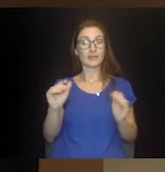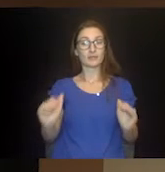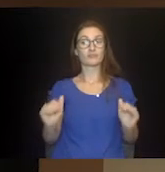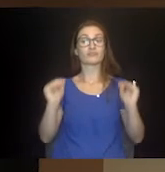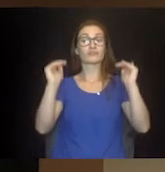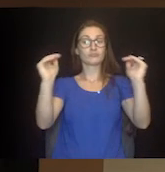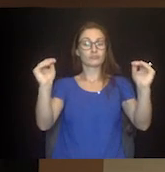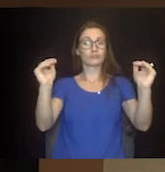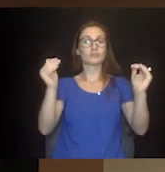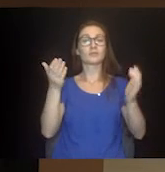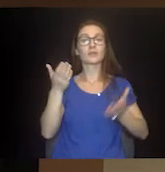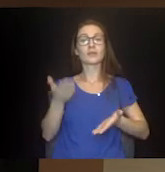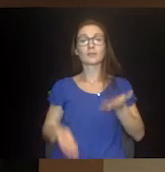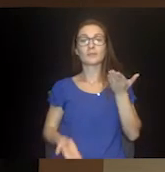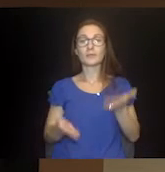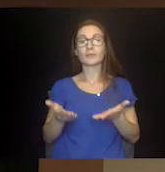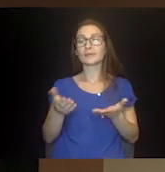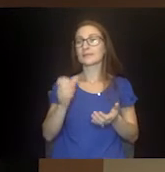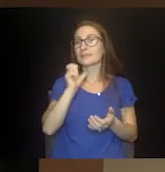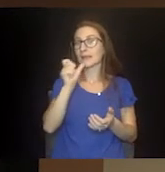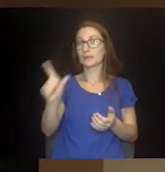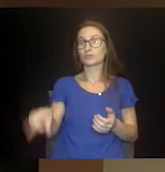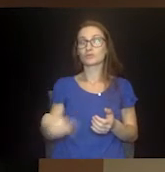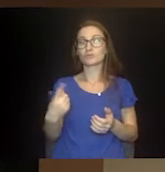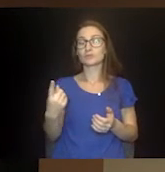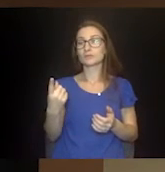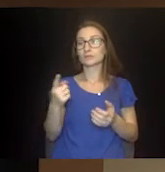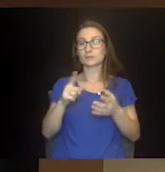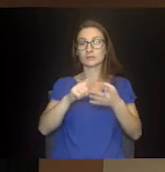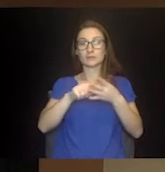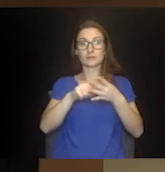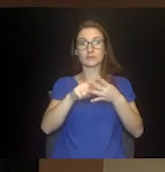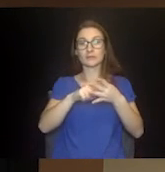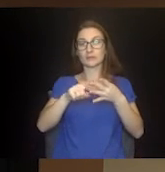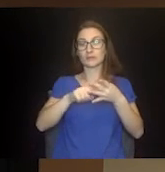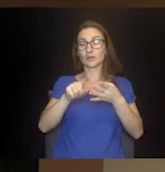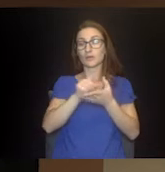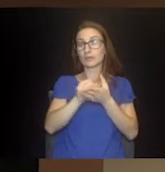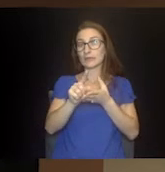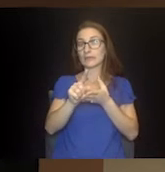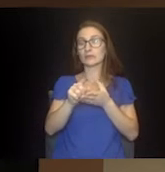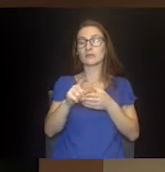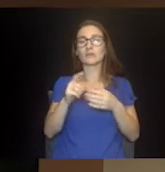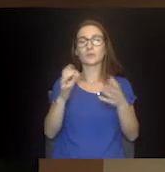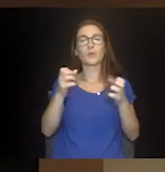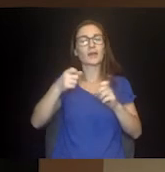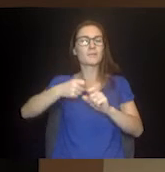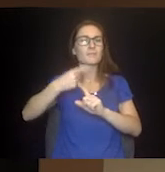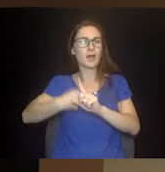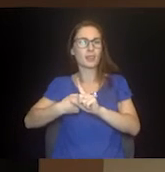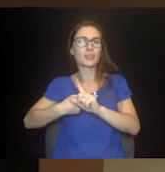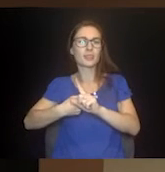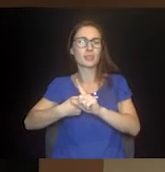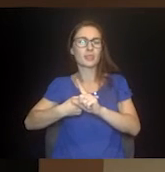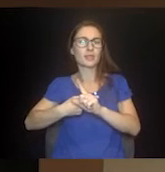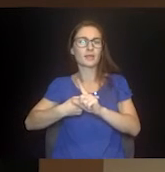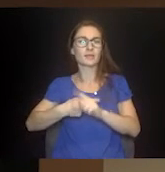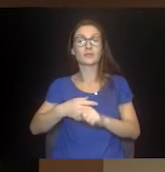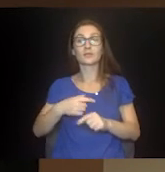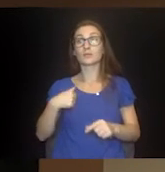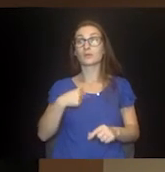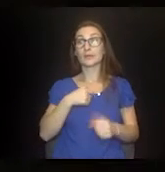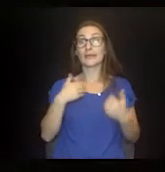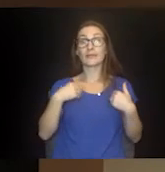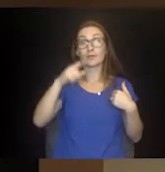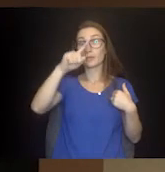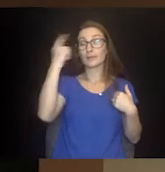initiative, and hopefully that maybe we can maybe have like, instead of a disability history and awareness for a couple of weeks, maybe we could try to push into a month, because I know